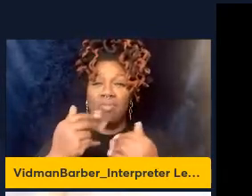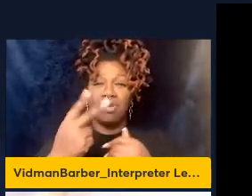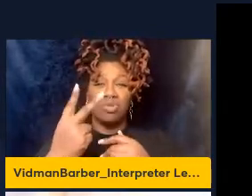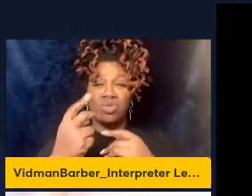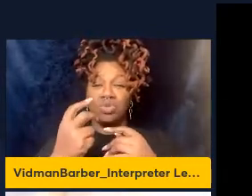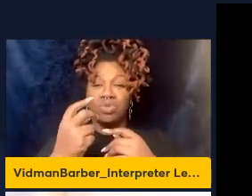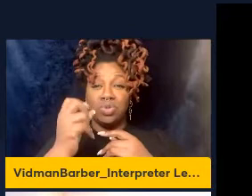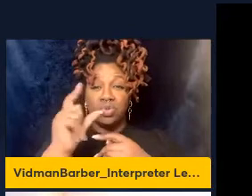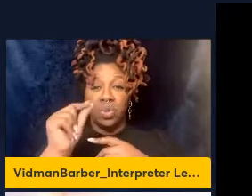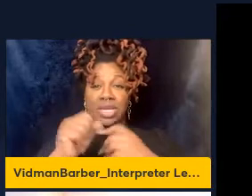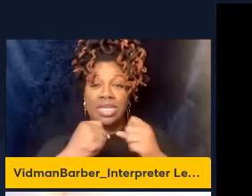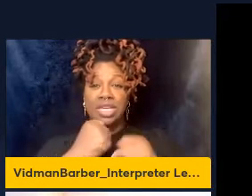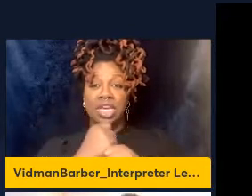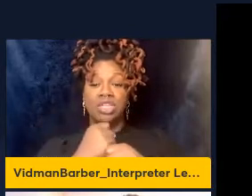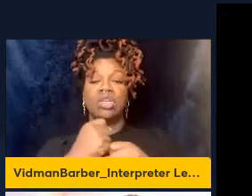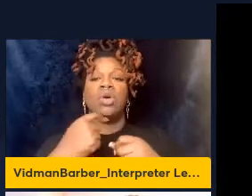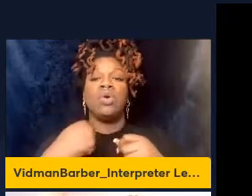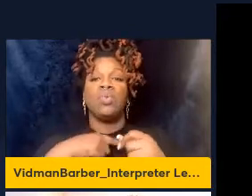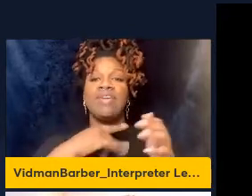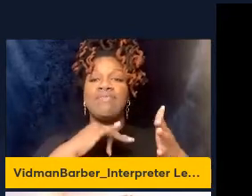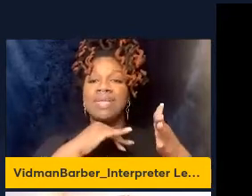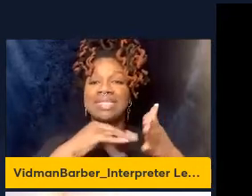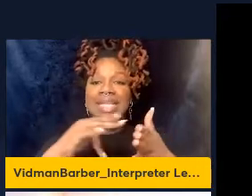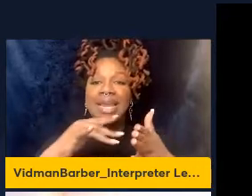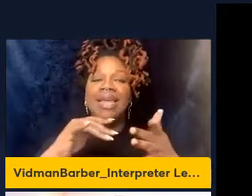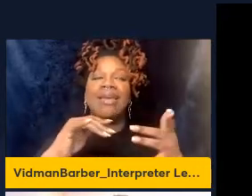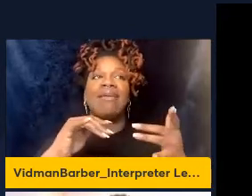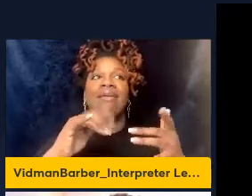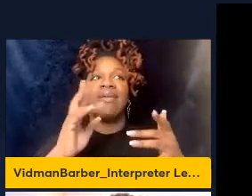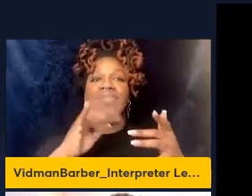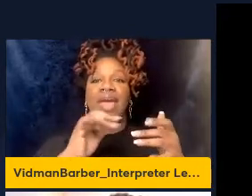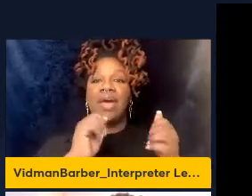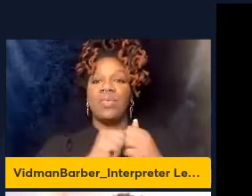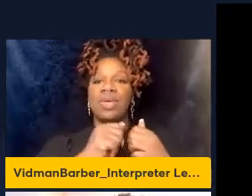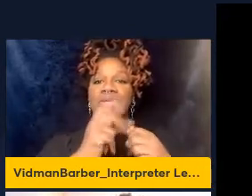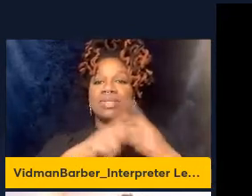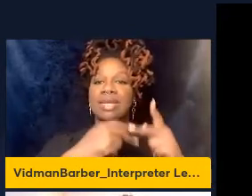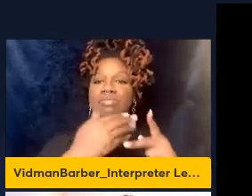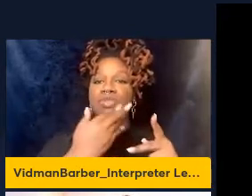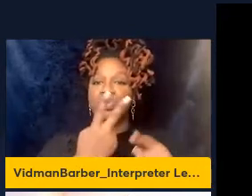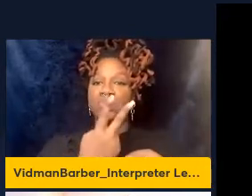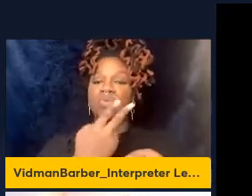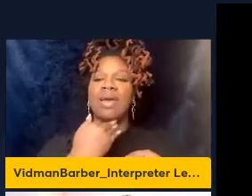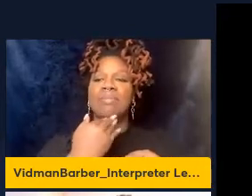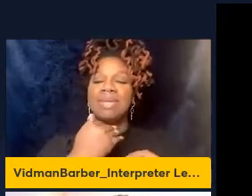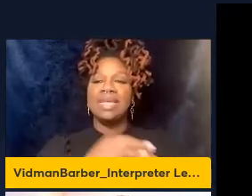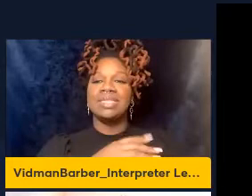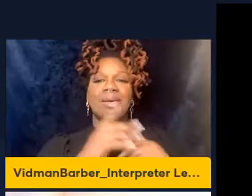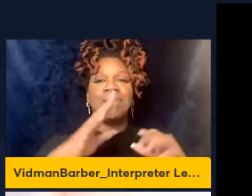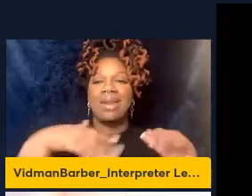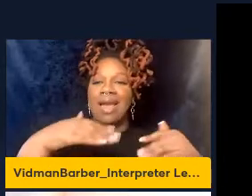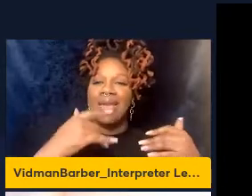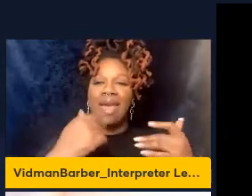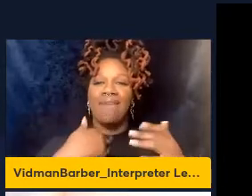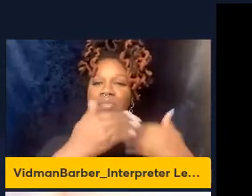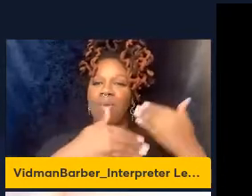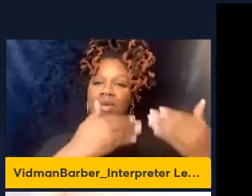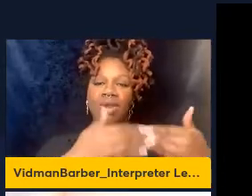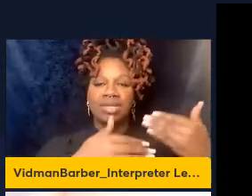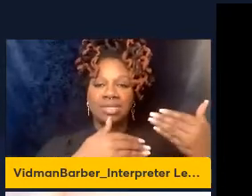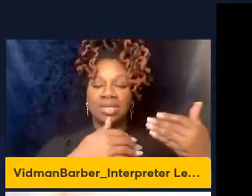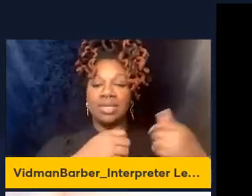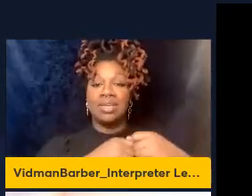inflammation, characterizing it in type 2 diabetes, yet we have not made any progress towards treatment. So right now for diabetes, the status quo